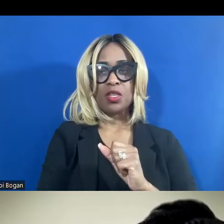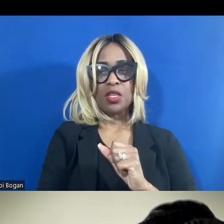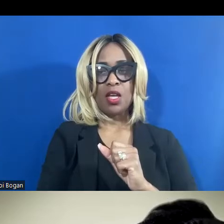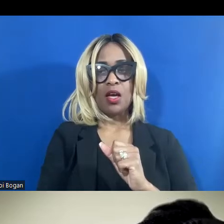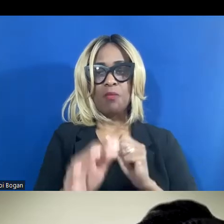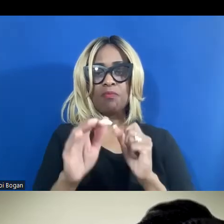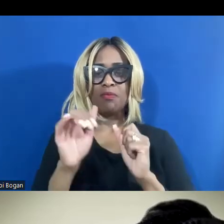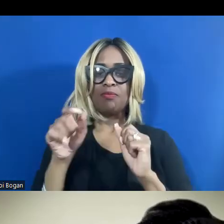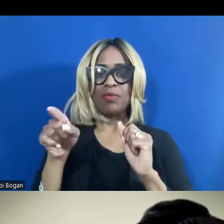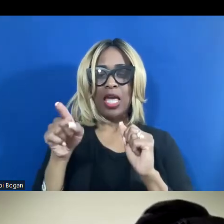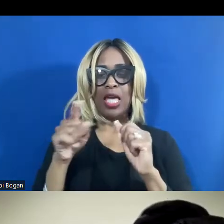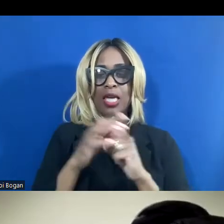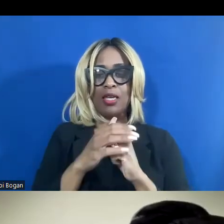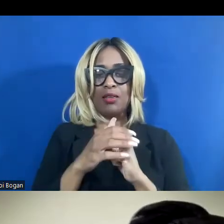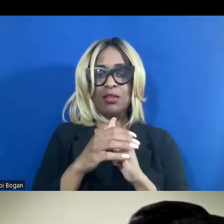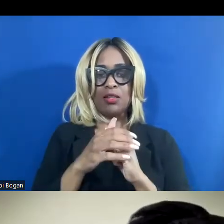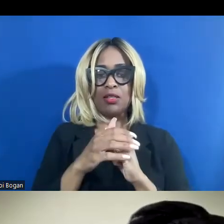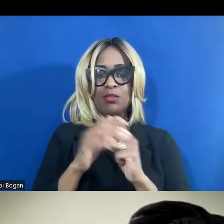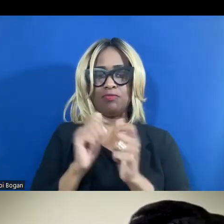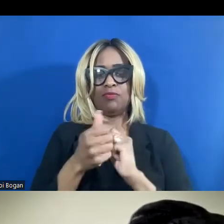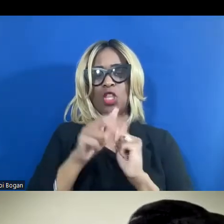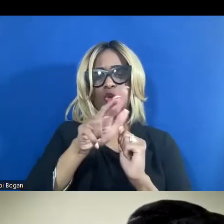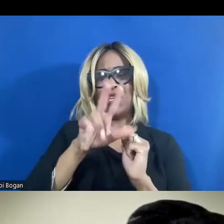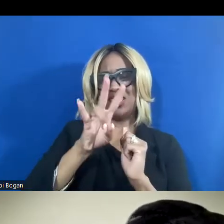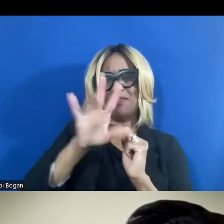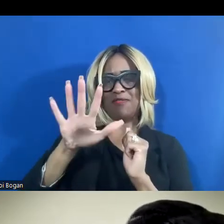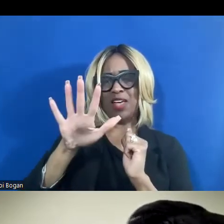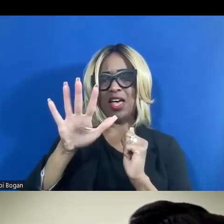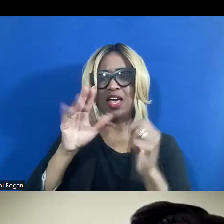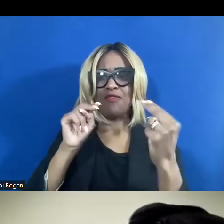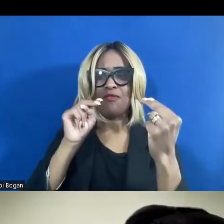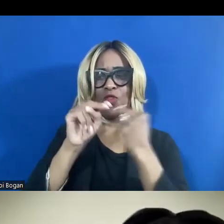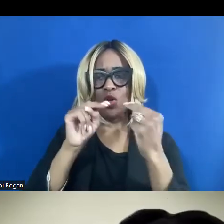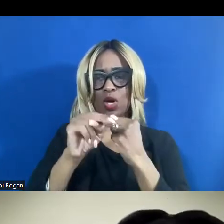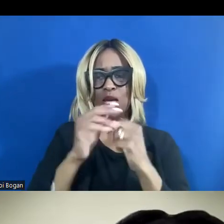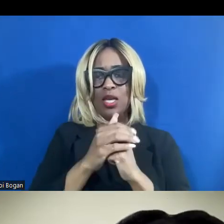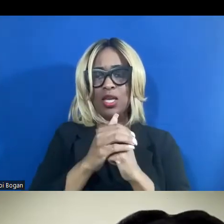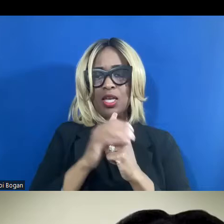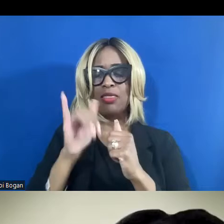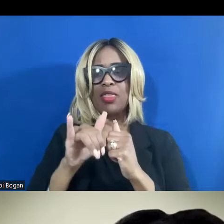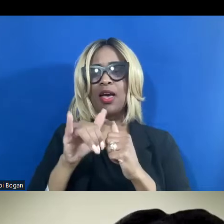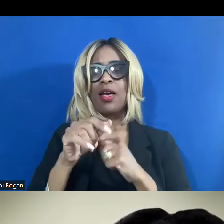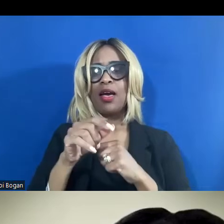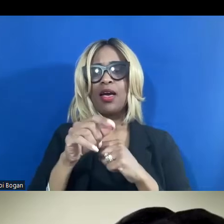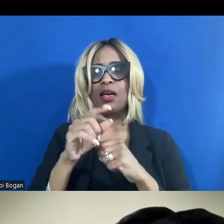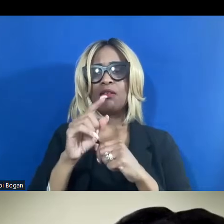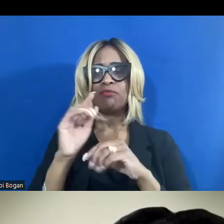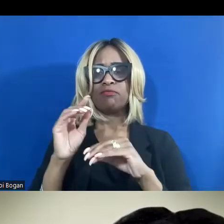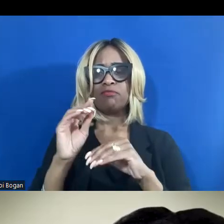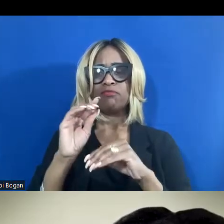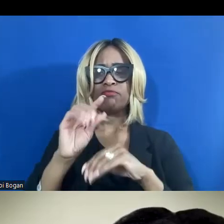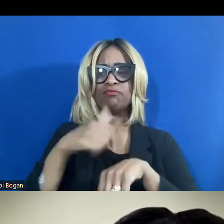readdressing of their 375 freeway, which was put in place over a series